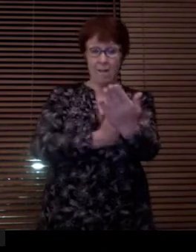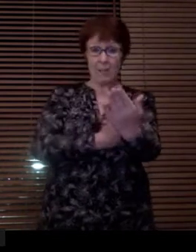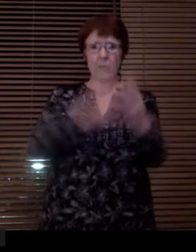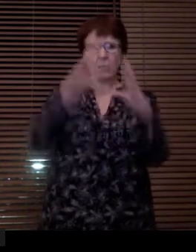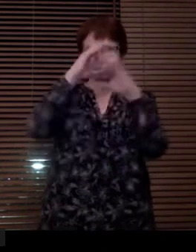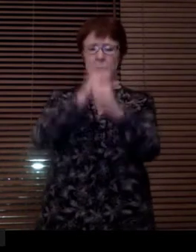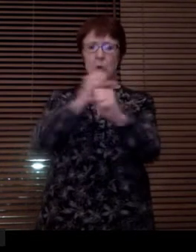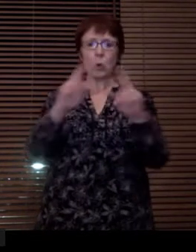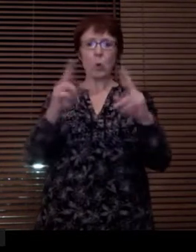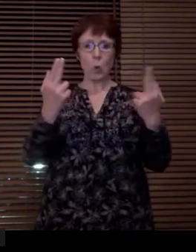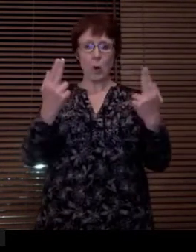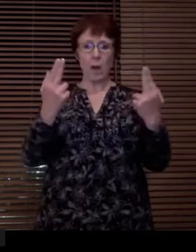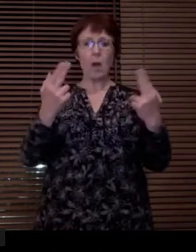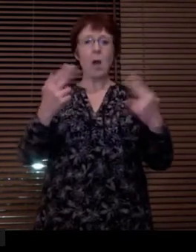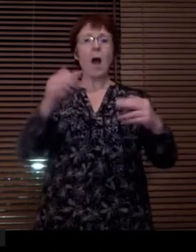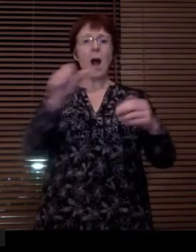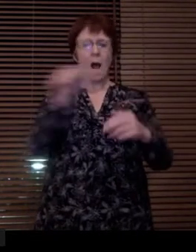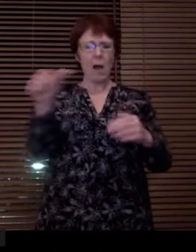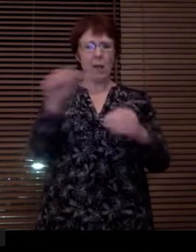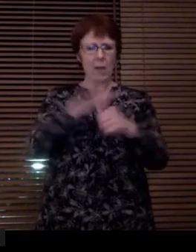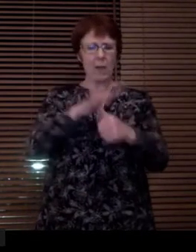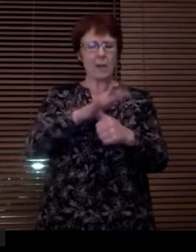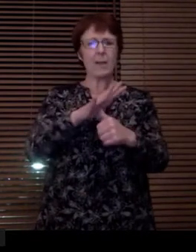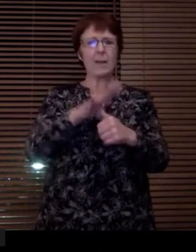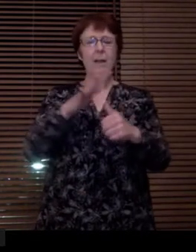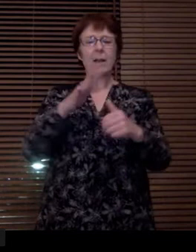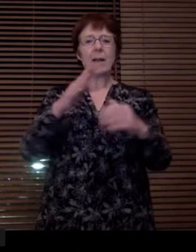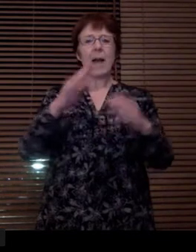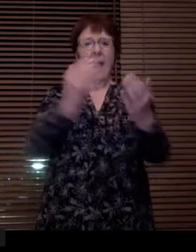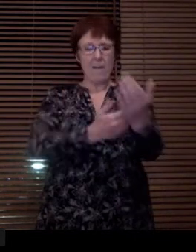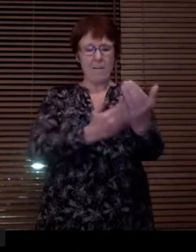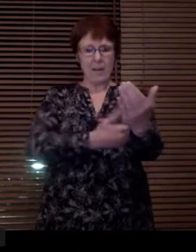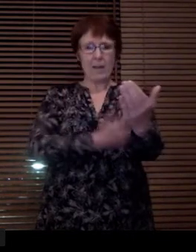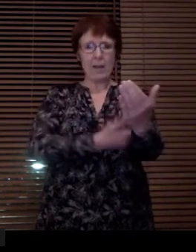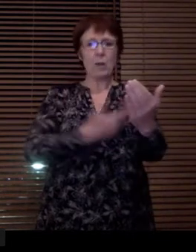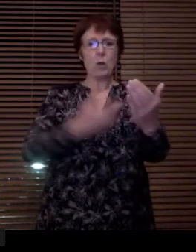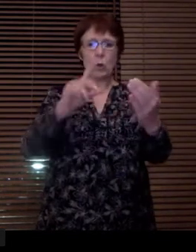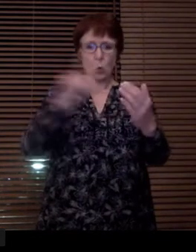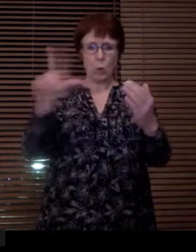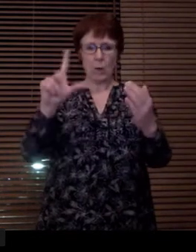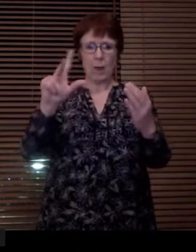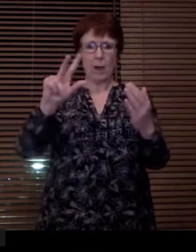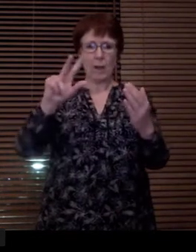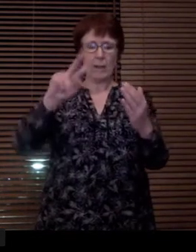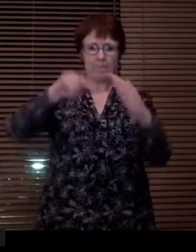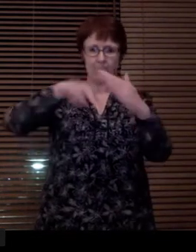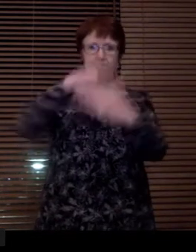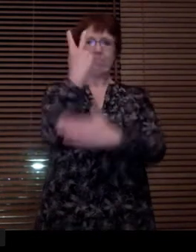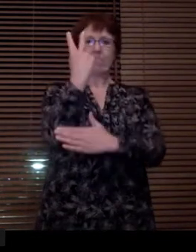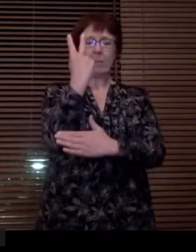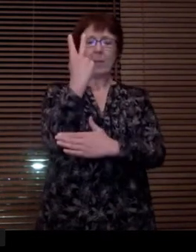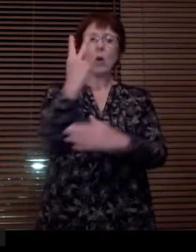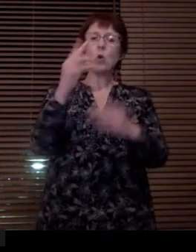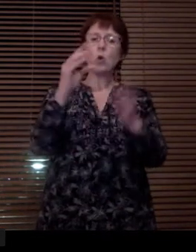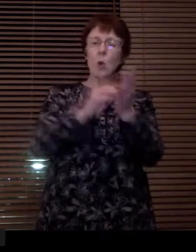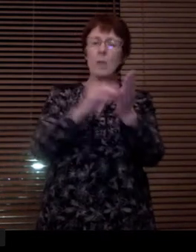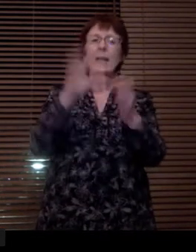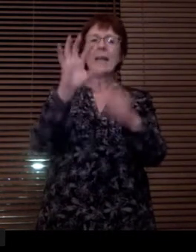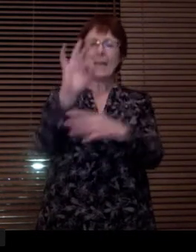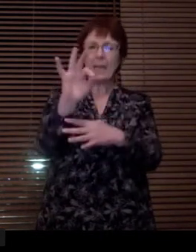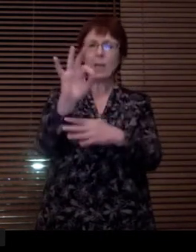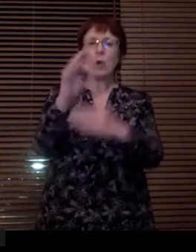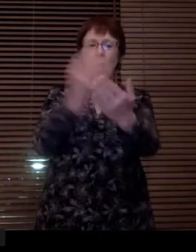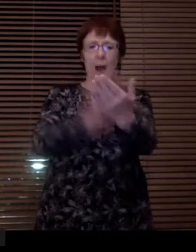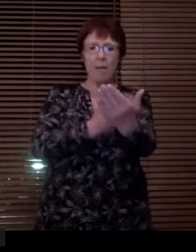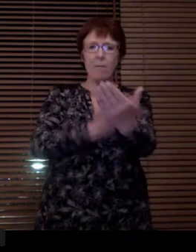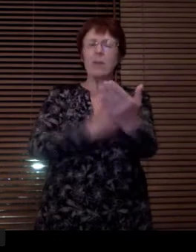on the specific muscles to learn and progress your handstand. So I'm going to demonstrate. We've got 9 exercises through this circuit. I'm going to